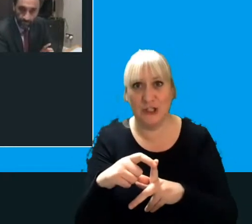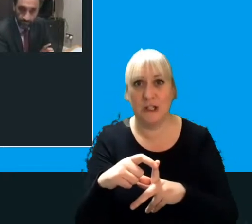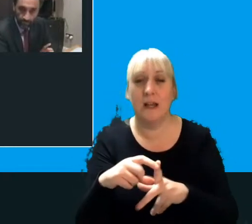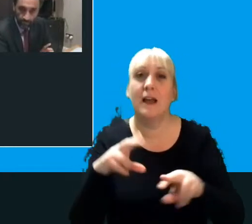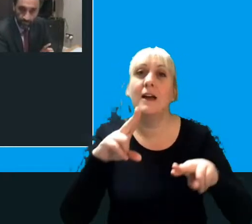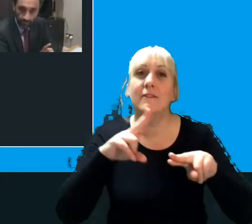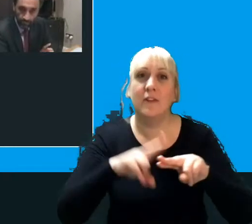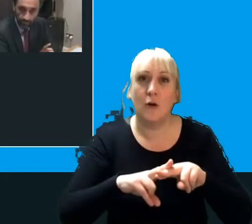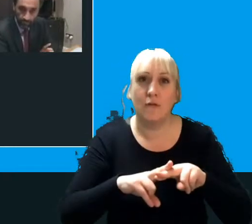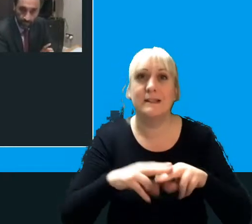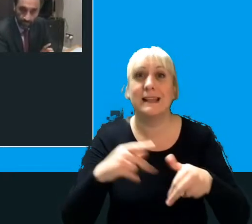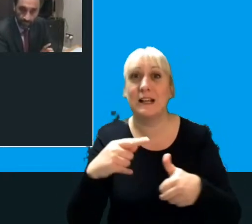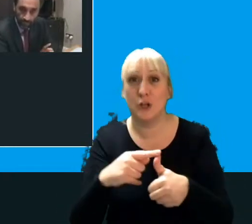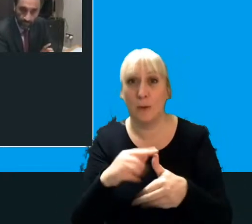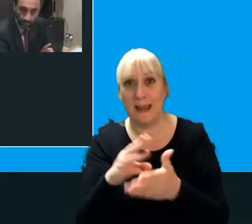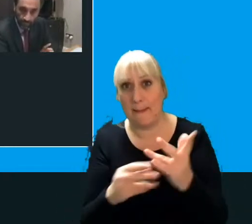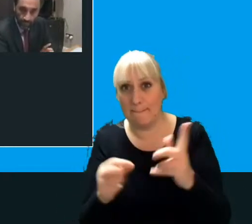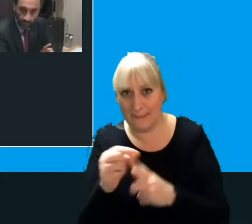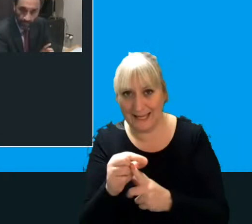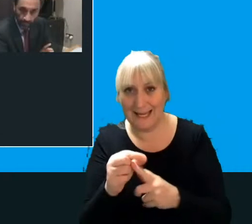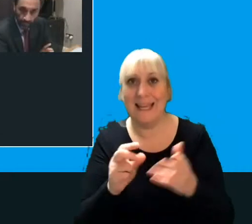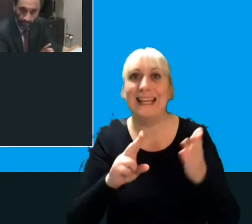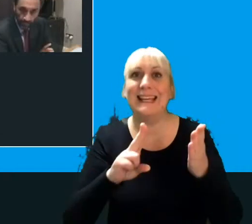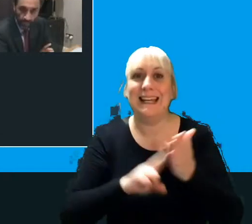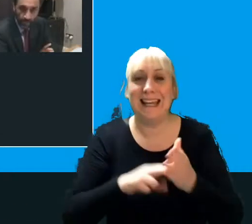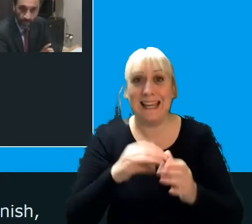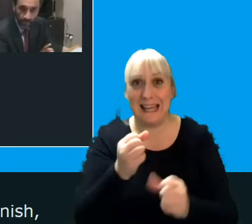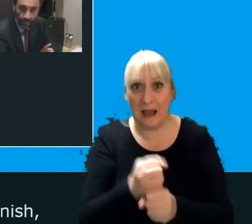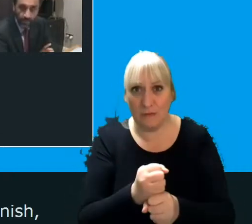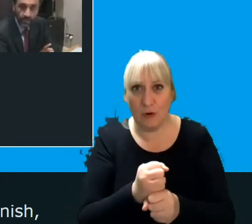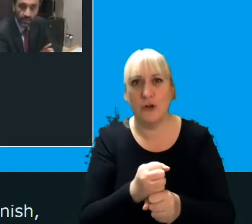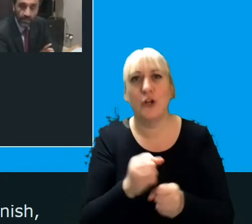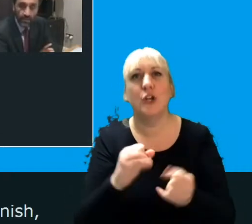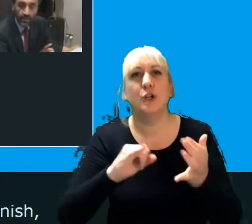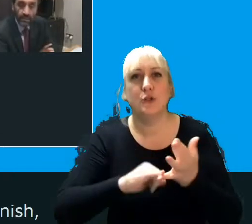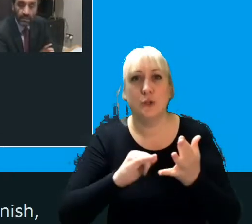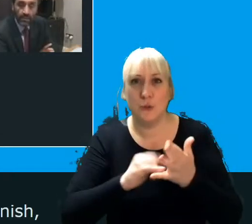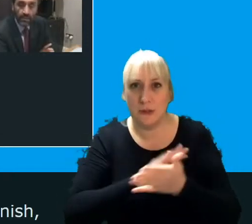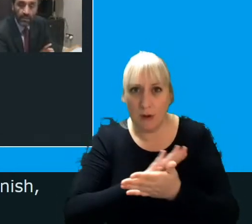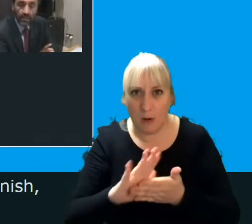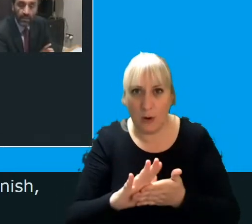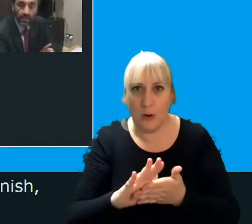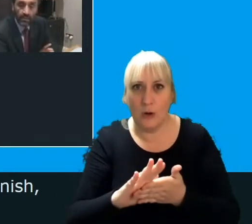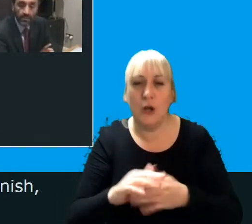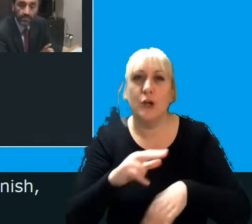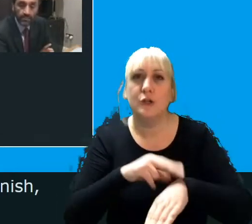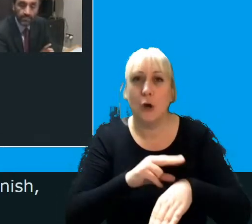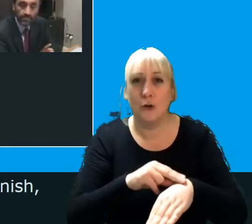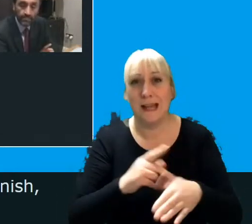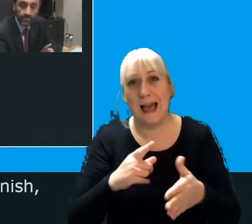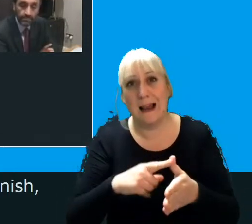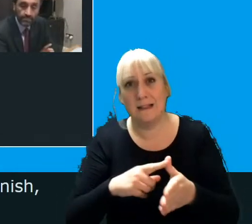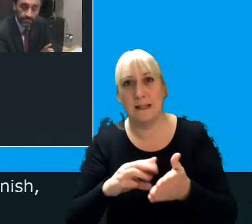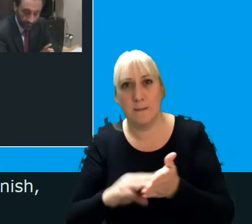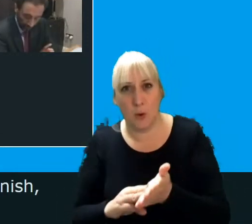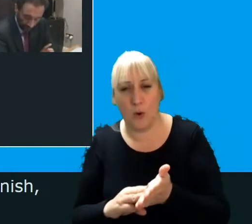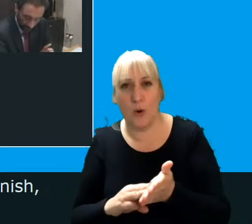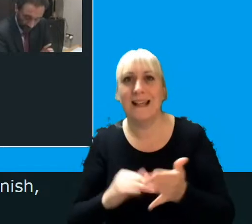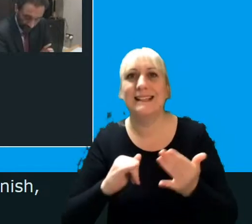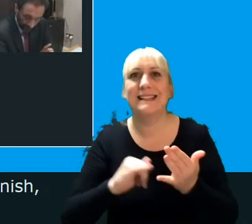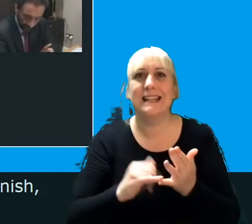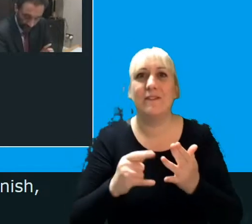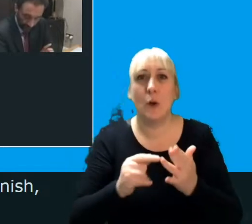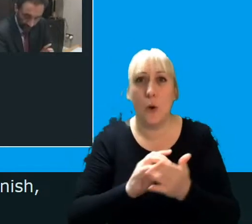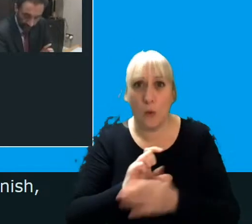Ashlomi MP, Nikki Gavron, Susan Hall, Dr. Alison Moore, Stephen O'Connell, Caroline